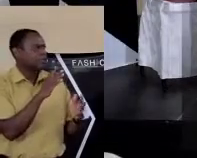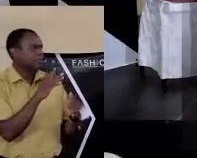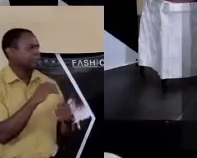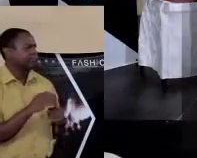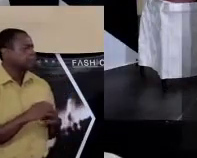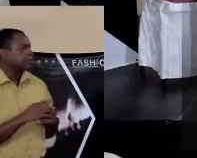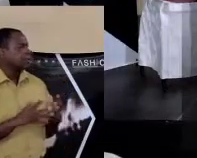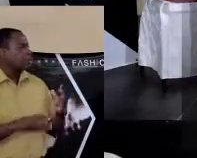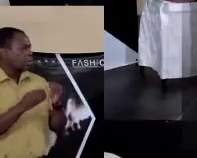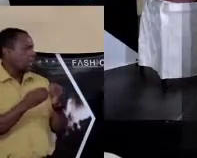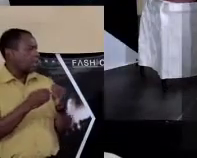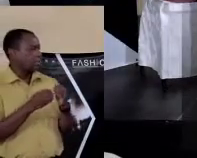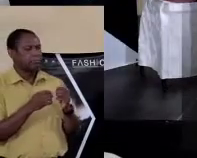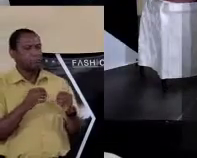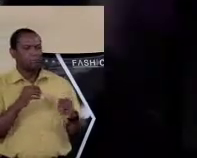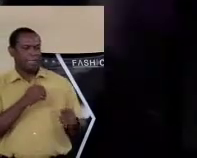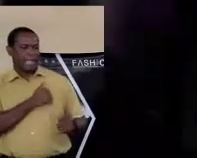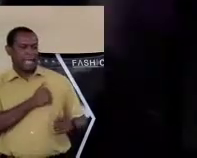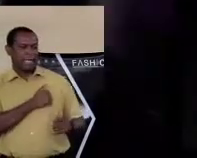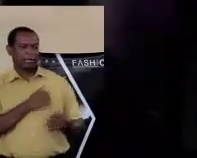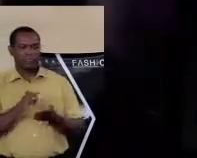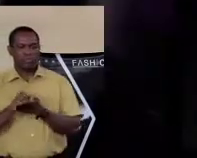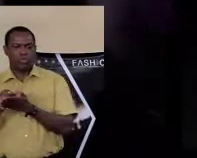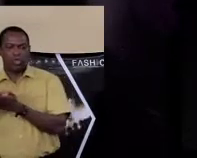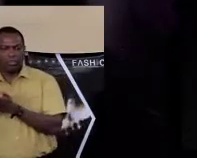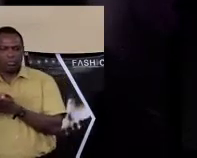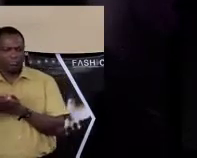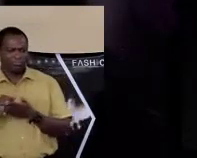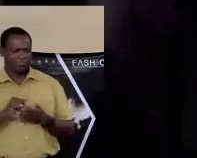Montreal, Miami, and New York,